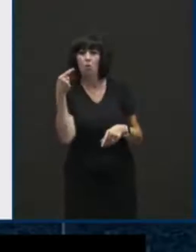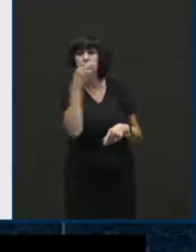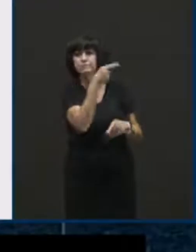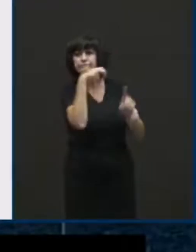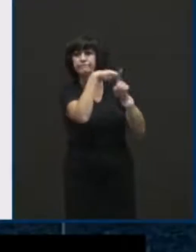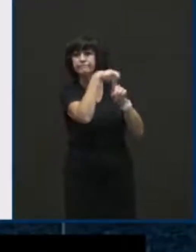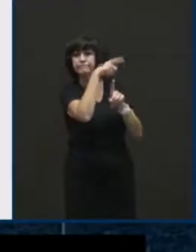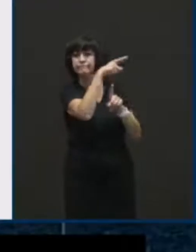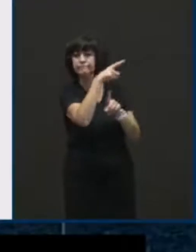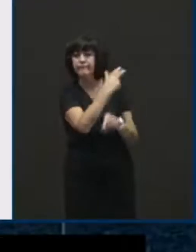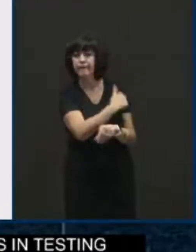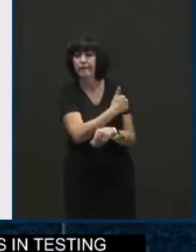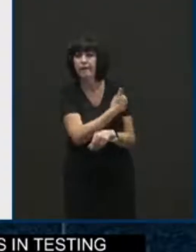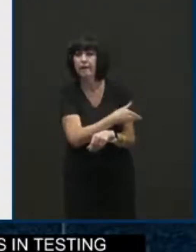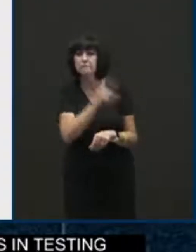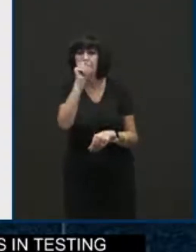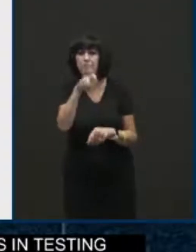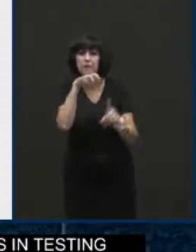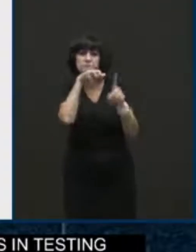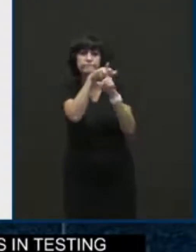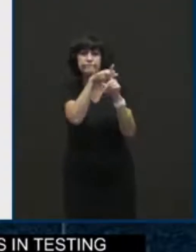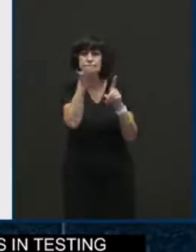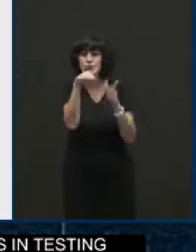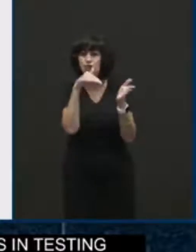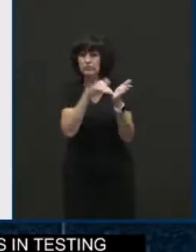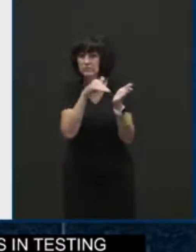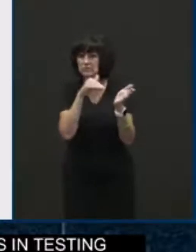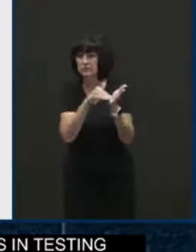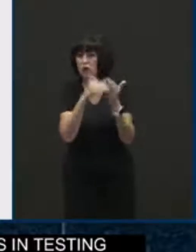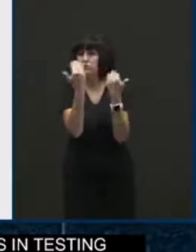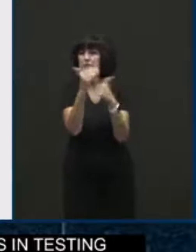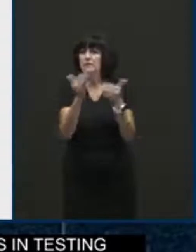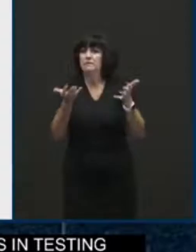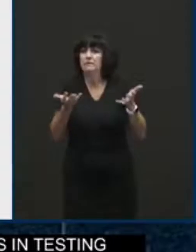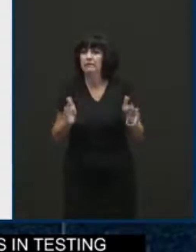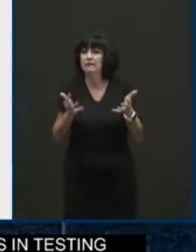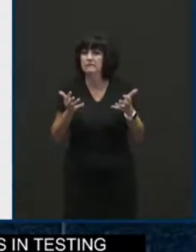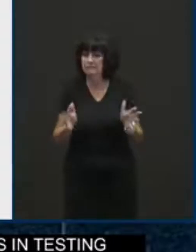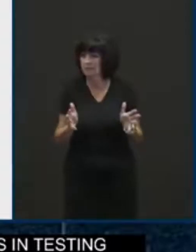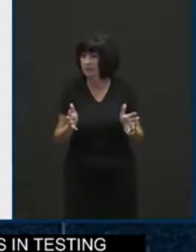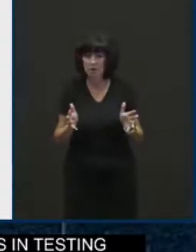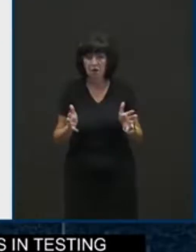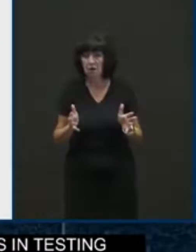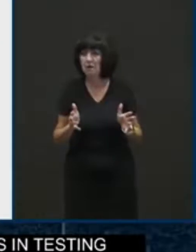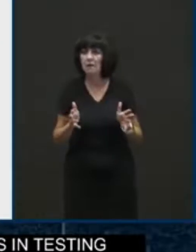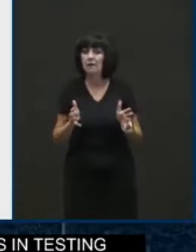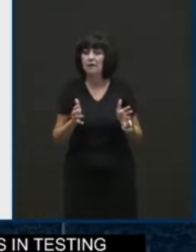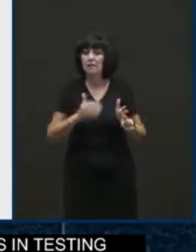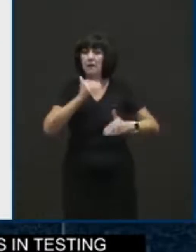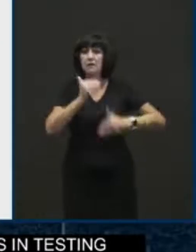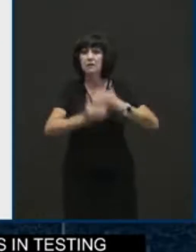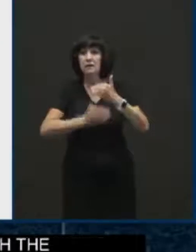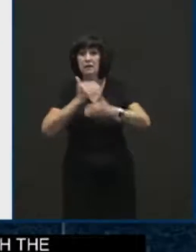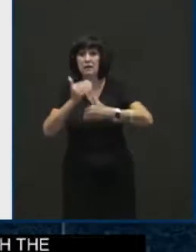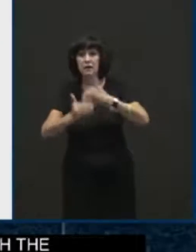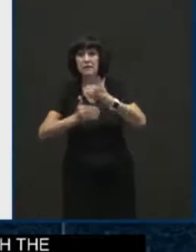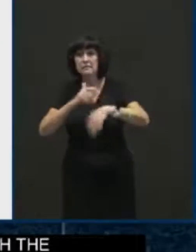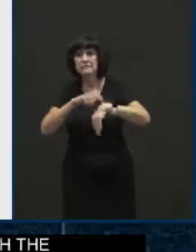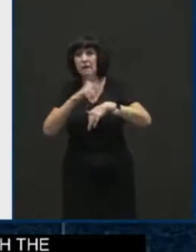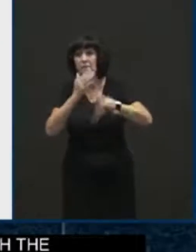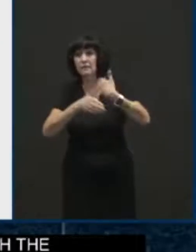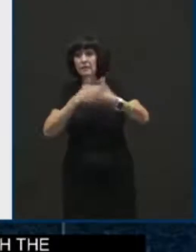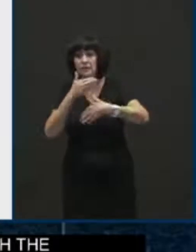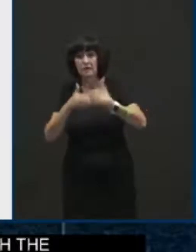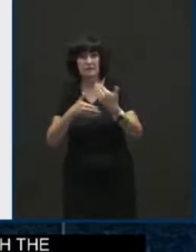physician offices to the hospitals and done at the hospitals. We ramped up our